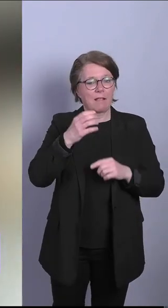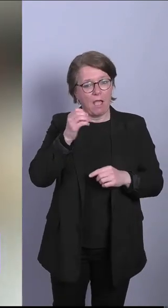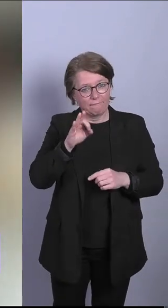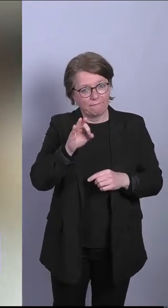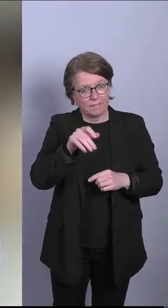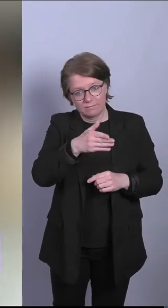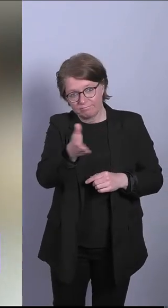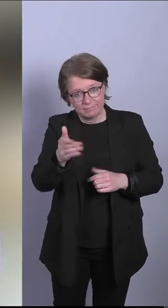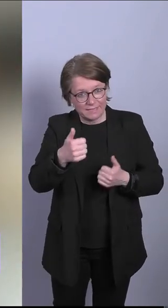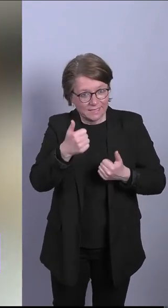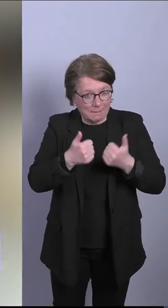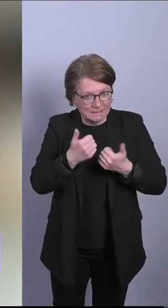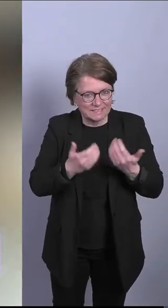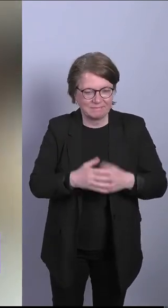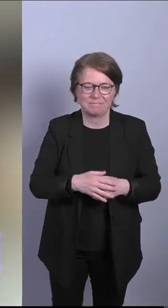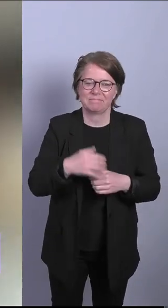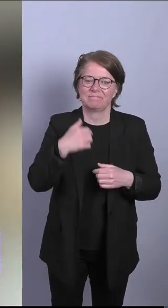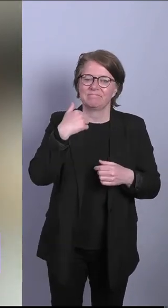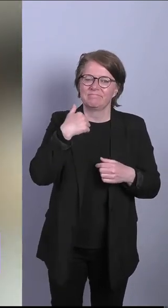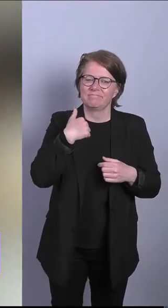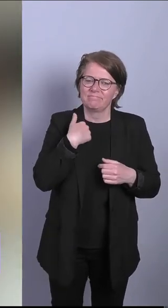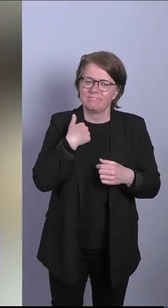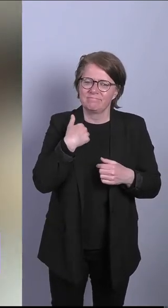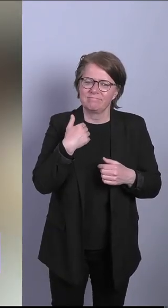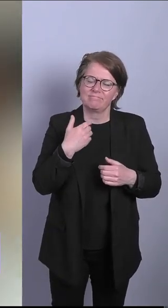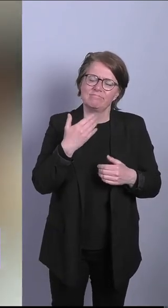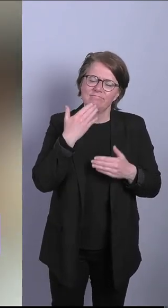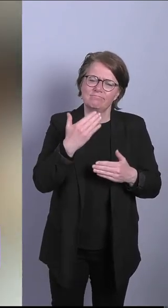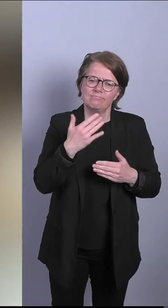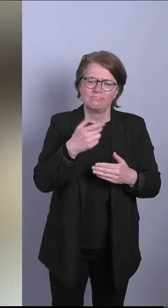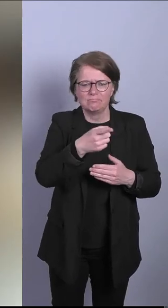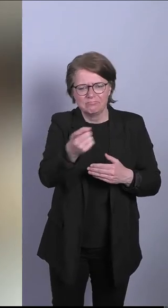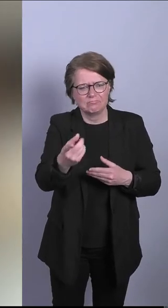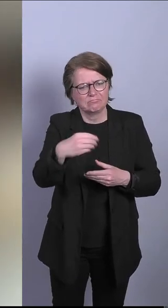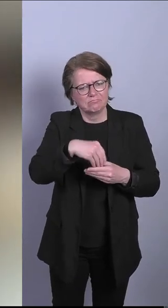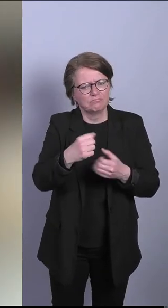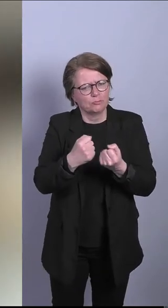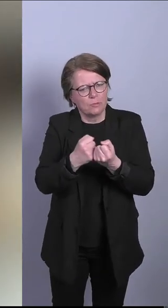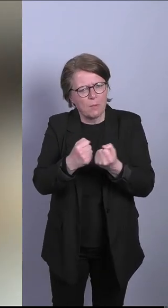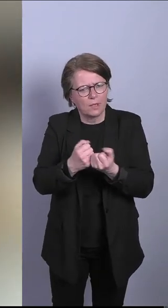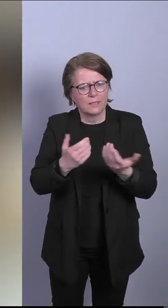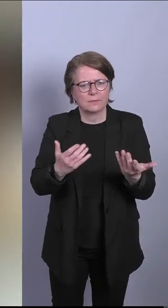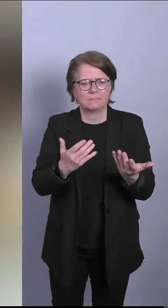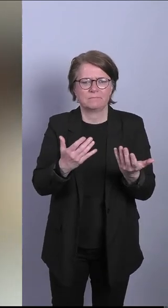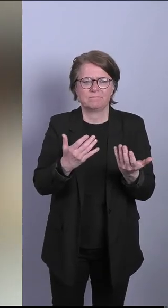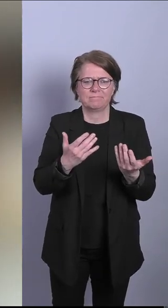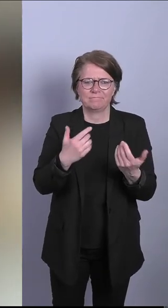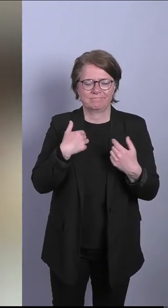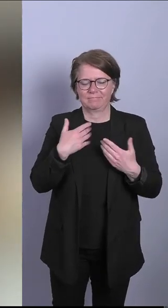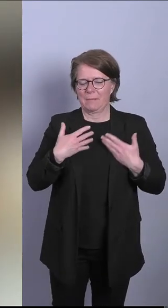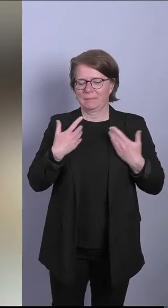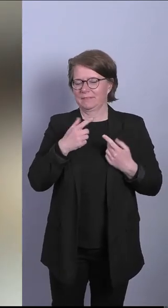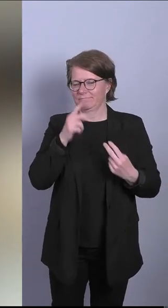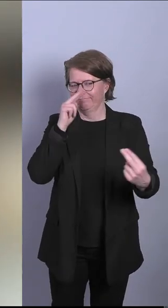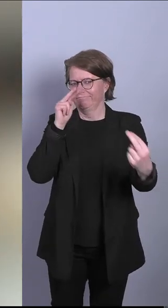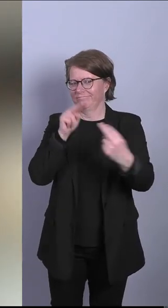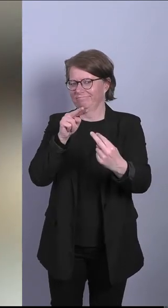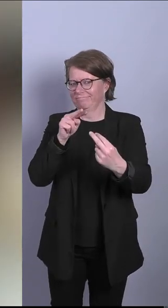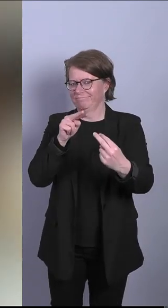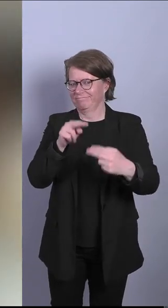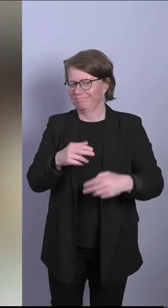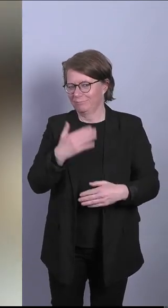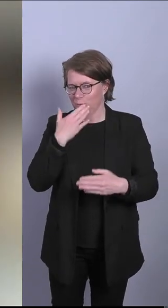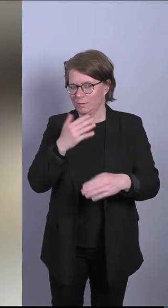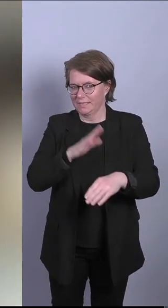Olympics 2023. I'm here to thank you for the great support you offer, for the great work you do. I'm really looking forward to meeting you, to